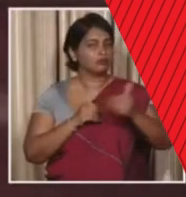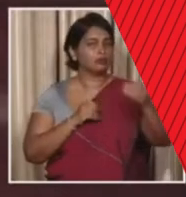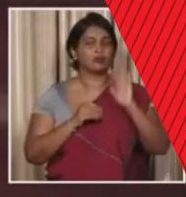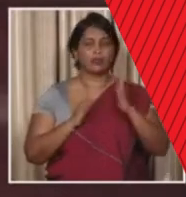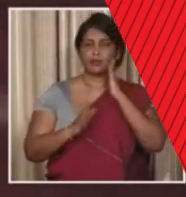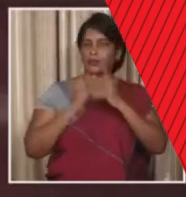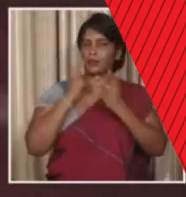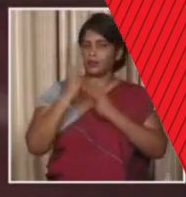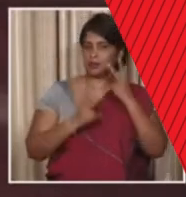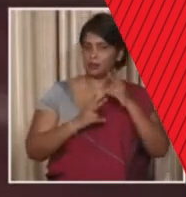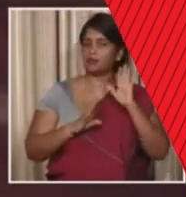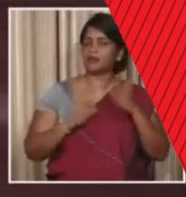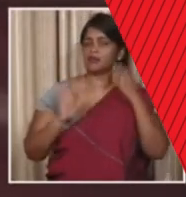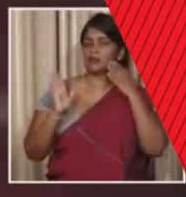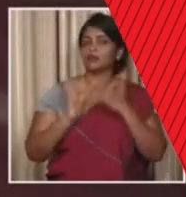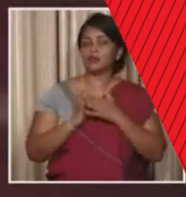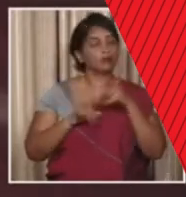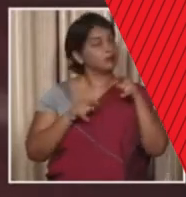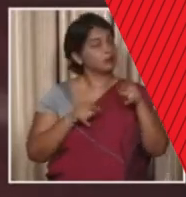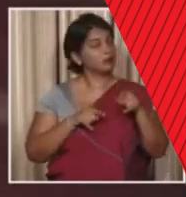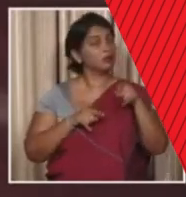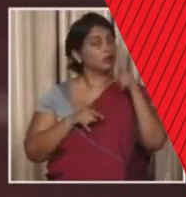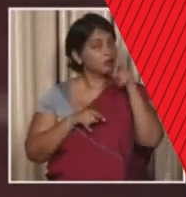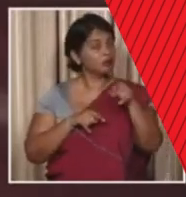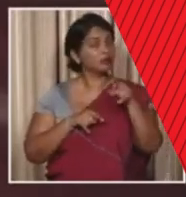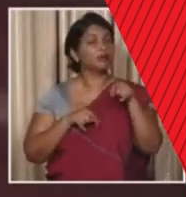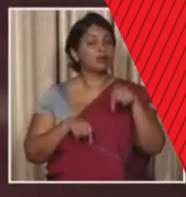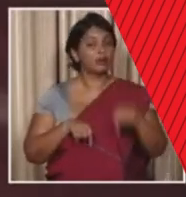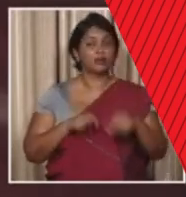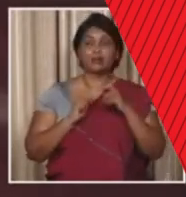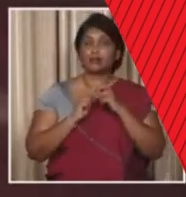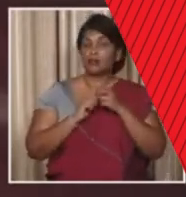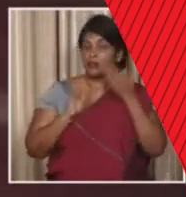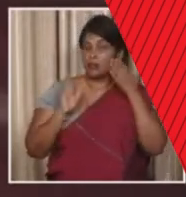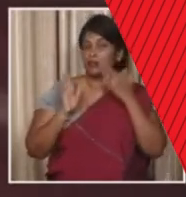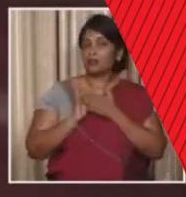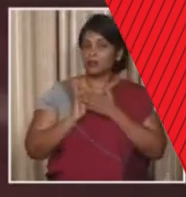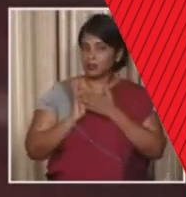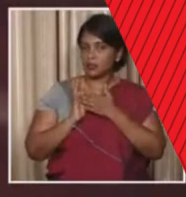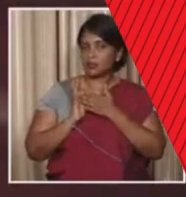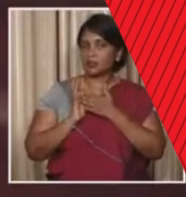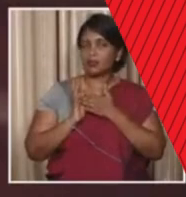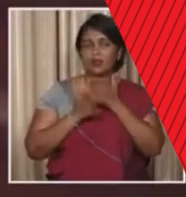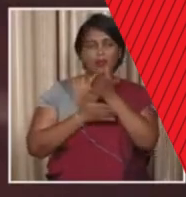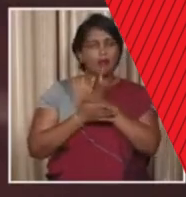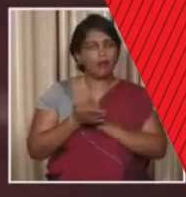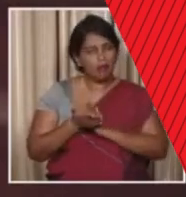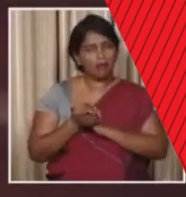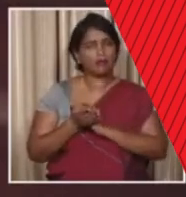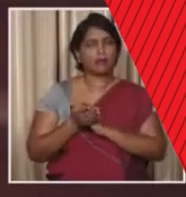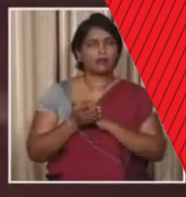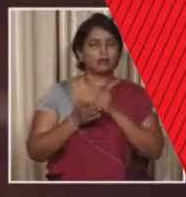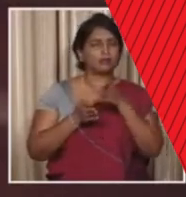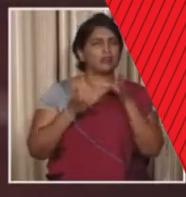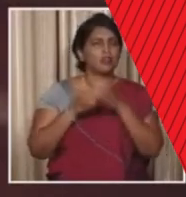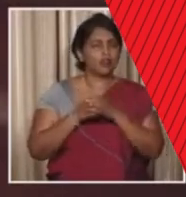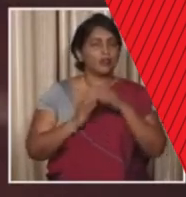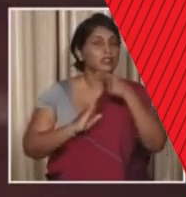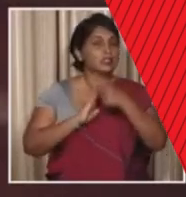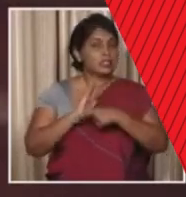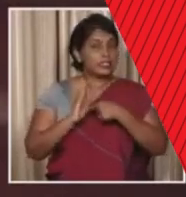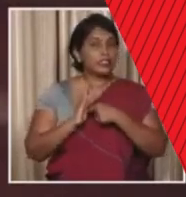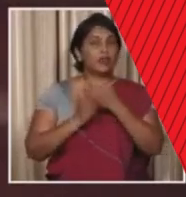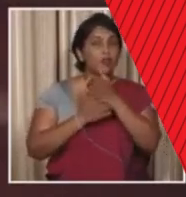to use a word part being I use the word part Sri Lanka is a part of India again a part